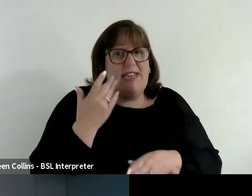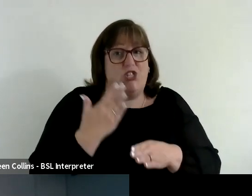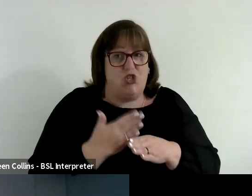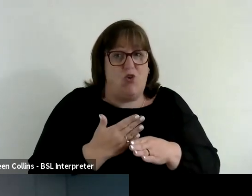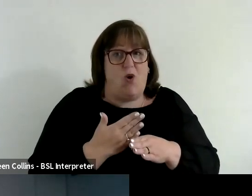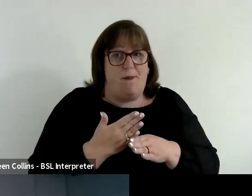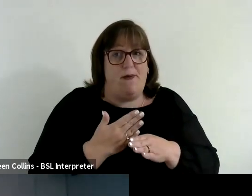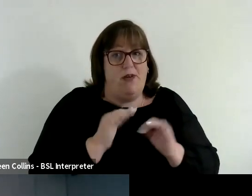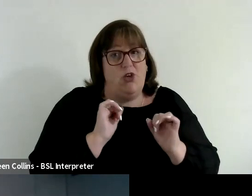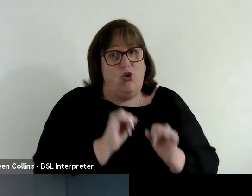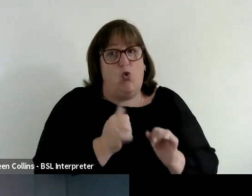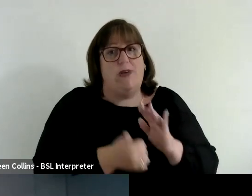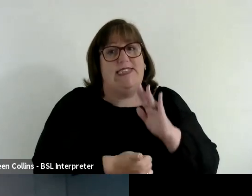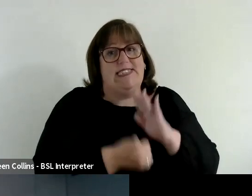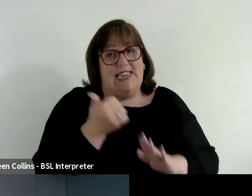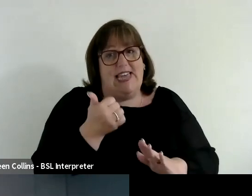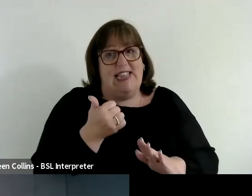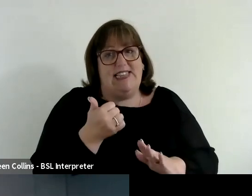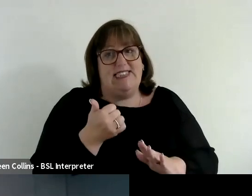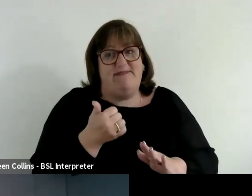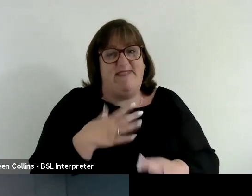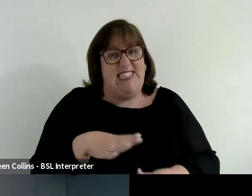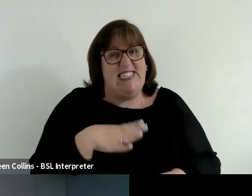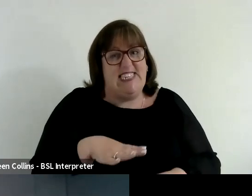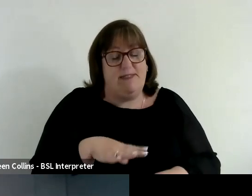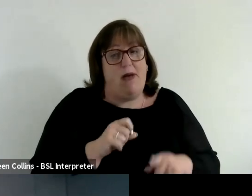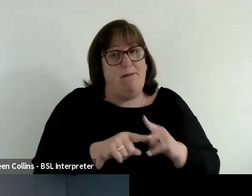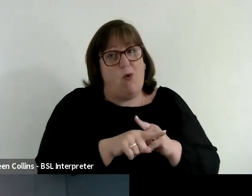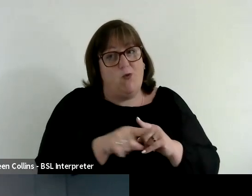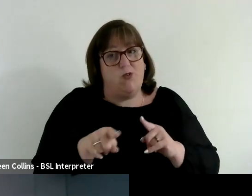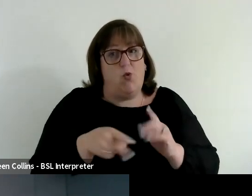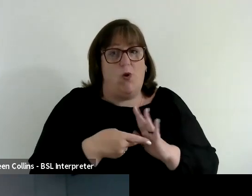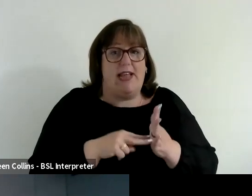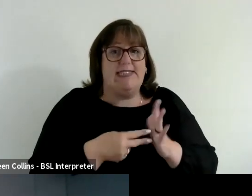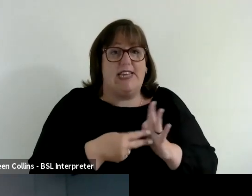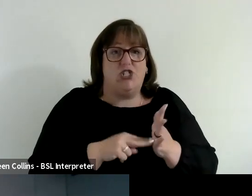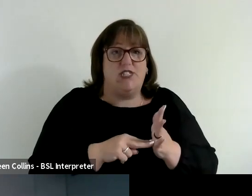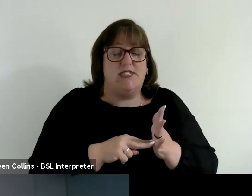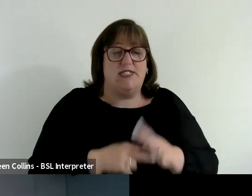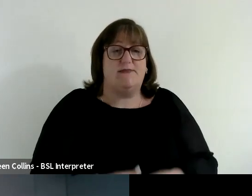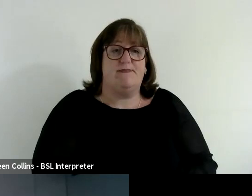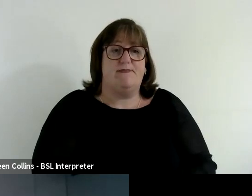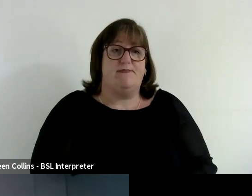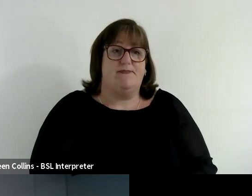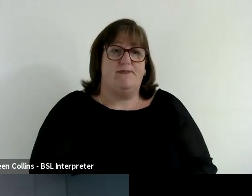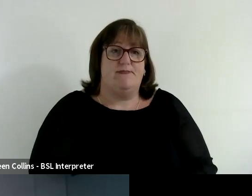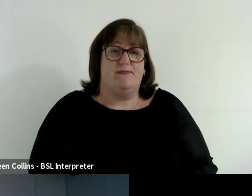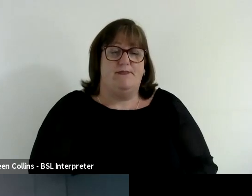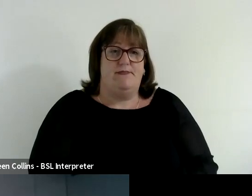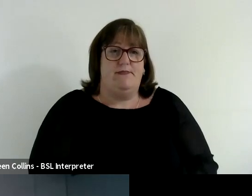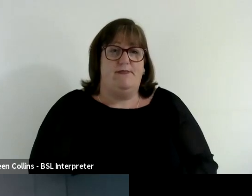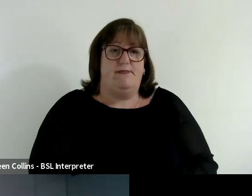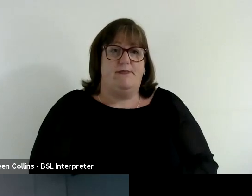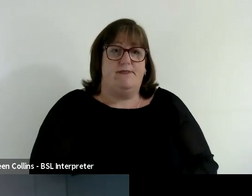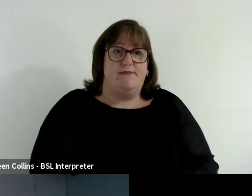is in need by most organisations. Yeah, definitely. And just to remind Daniel that you can set up job alerts on Evenbreak. So if there